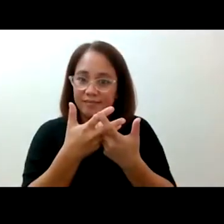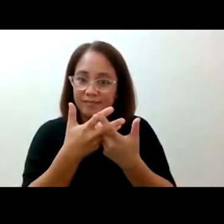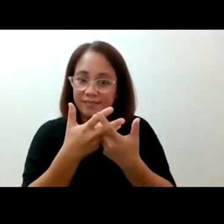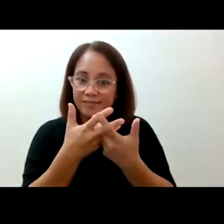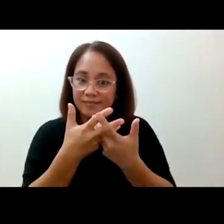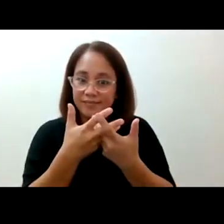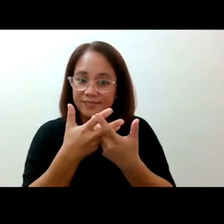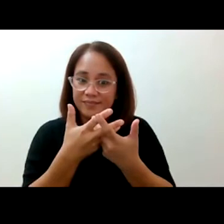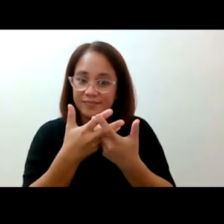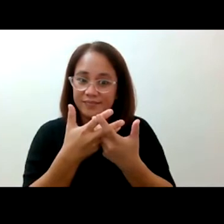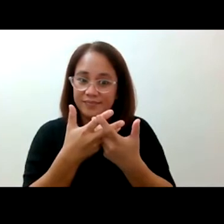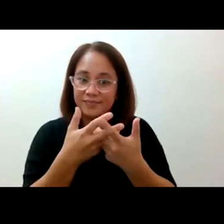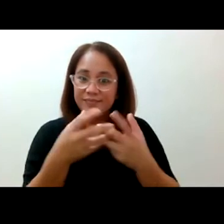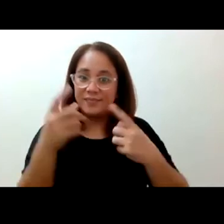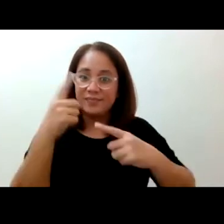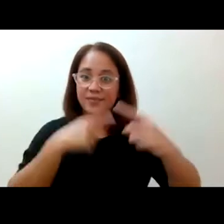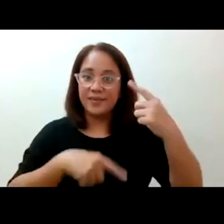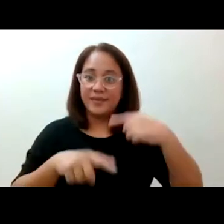Okay.